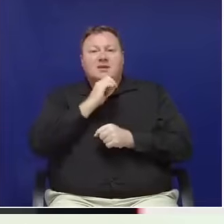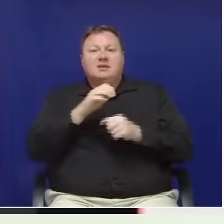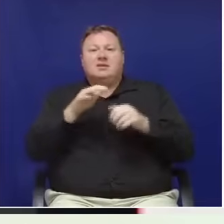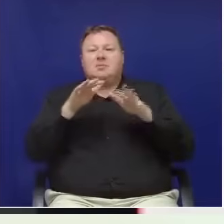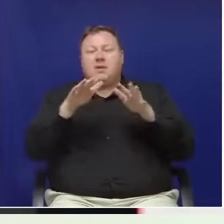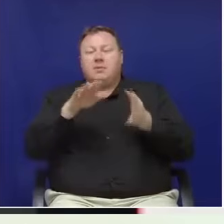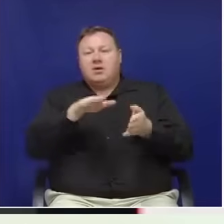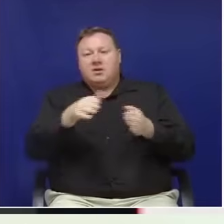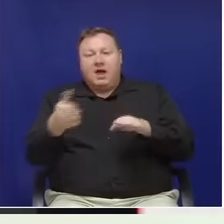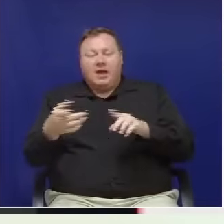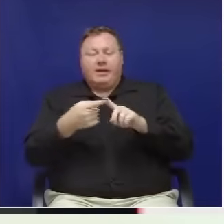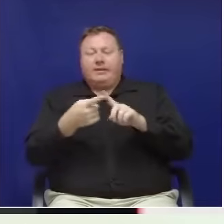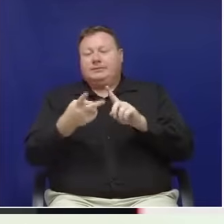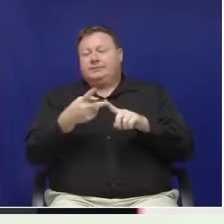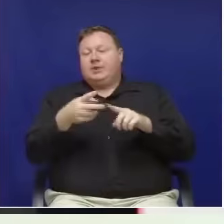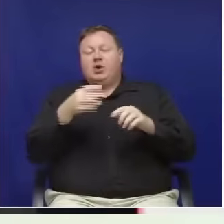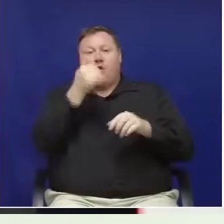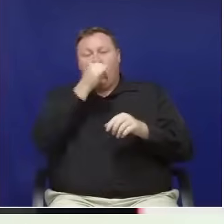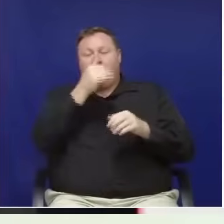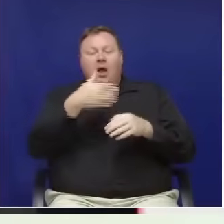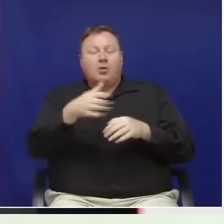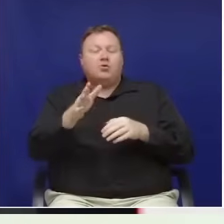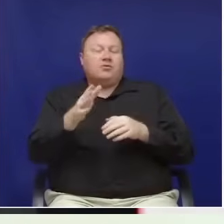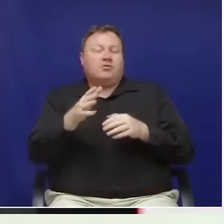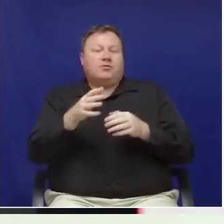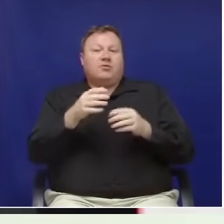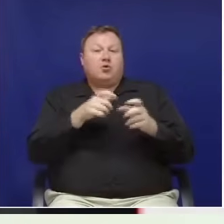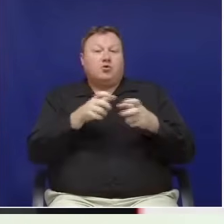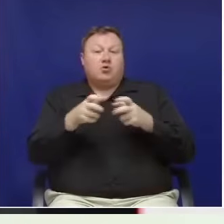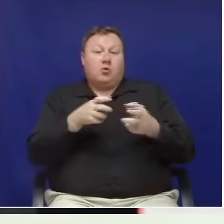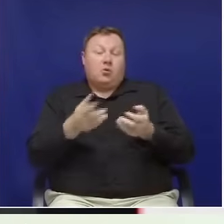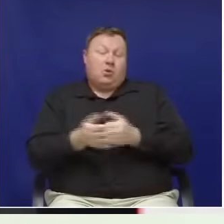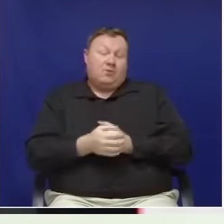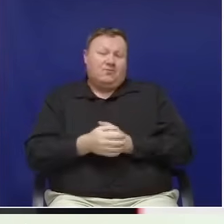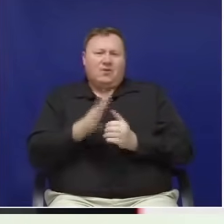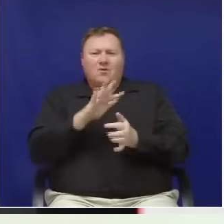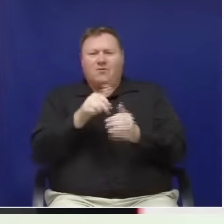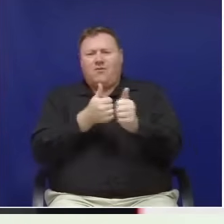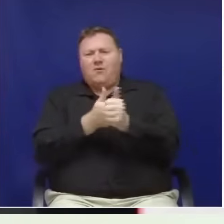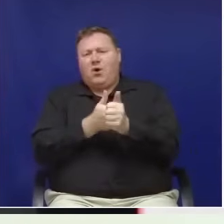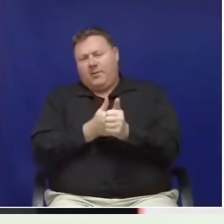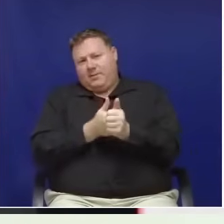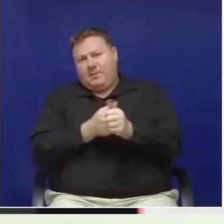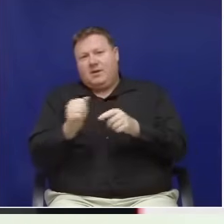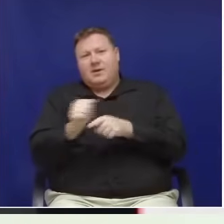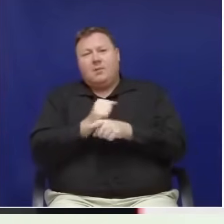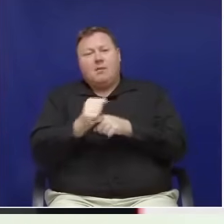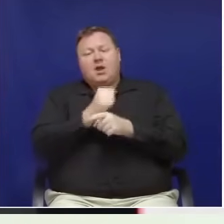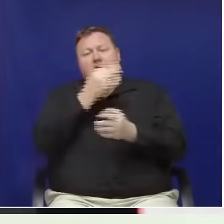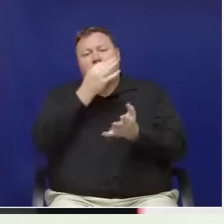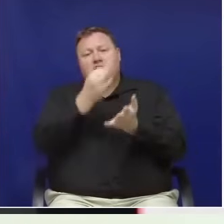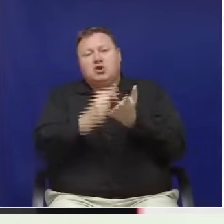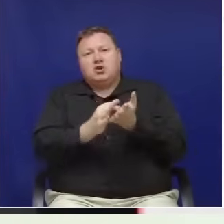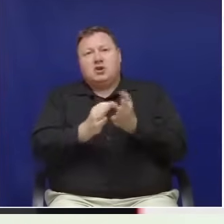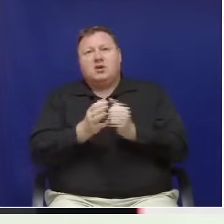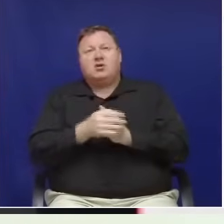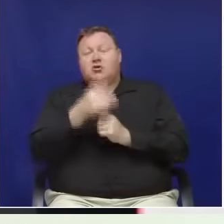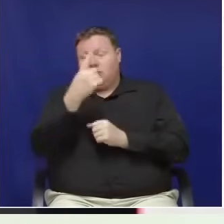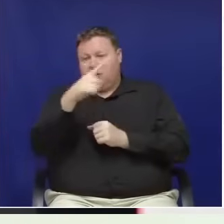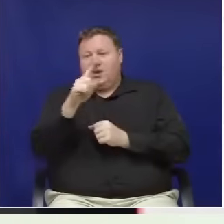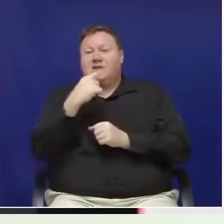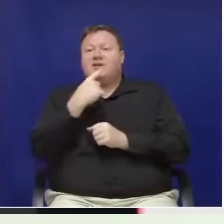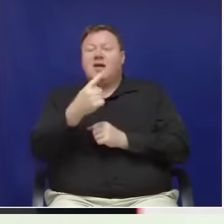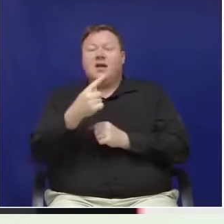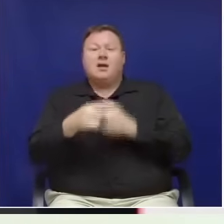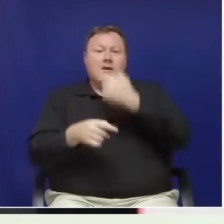and crime is out of control. So Minister, as a follow-up, I want to make practical suggestions. You are correct when you say